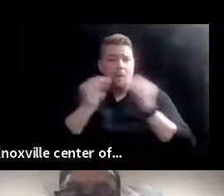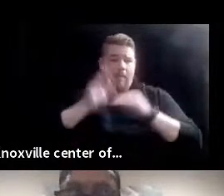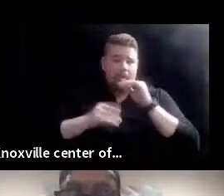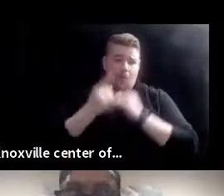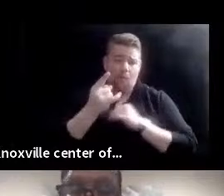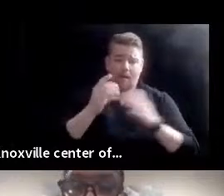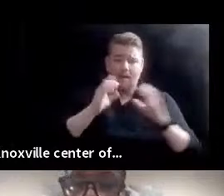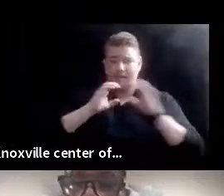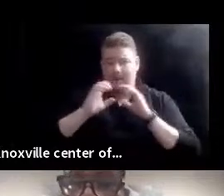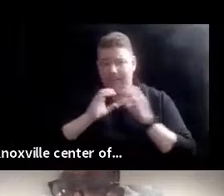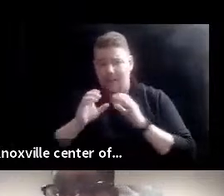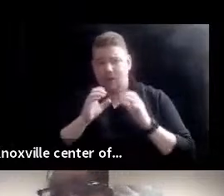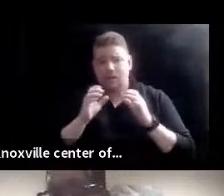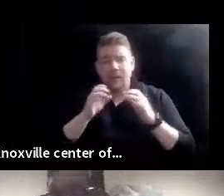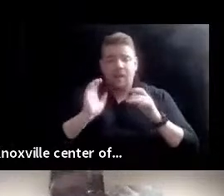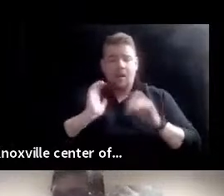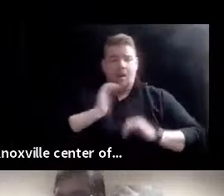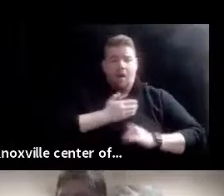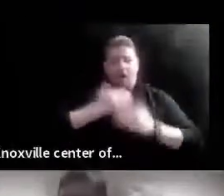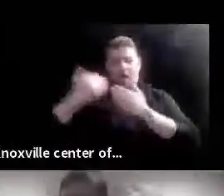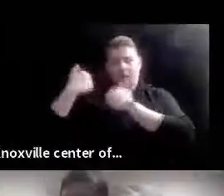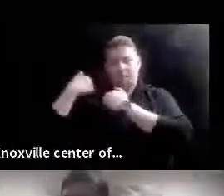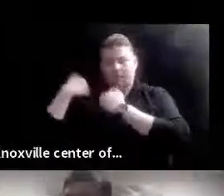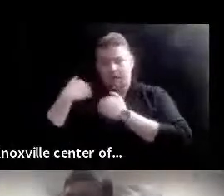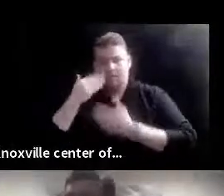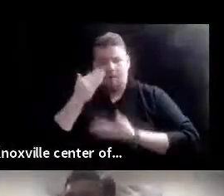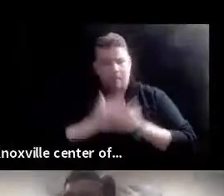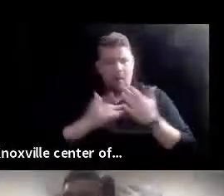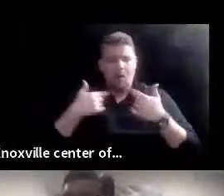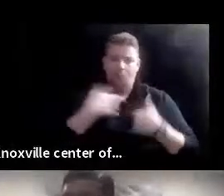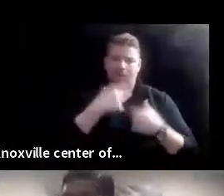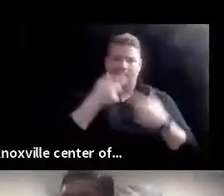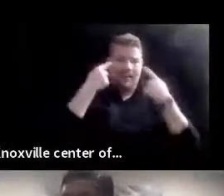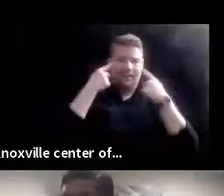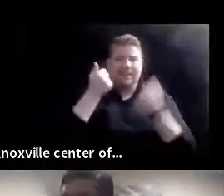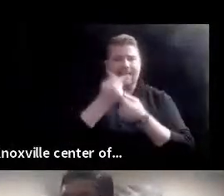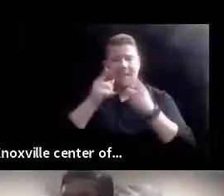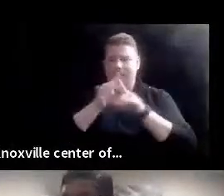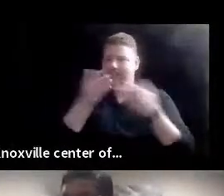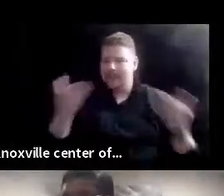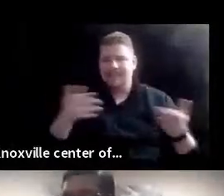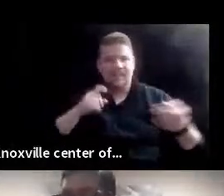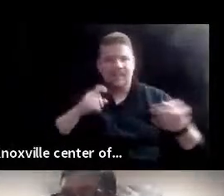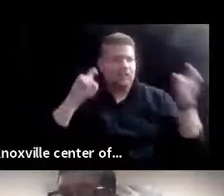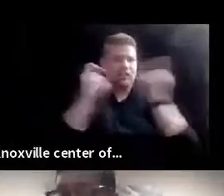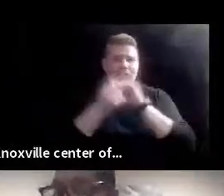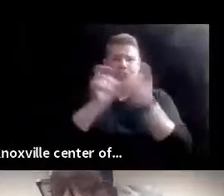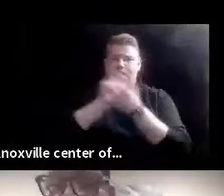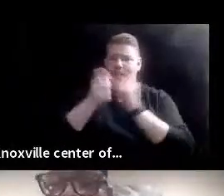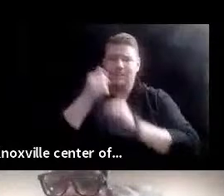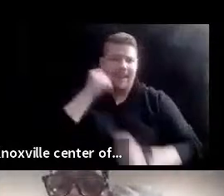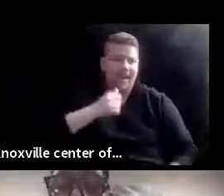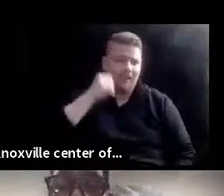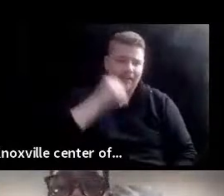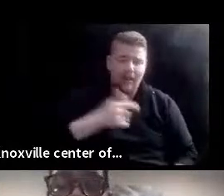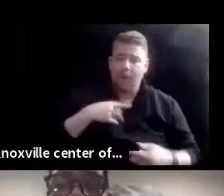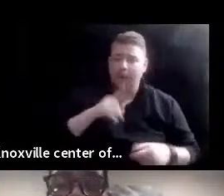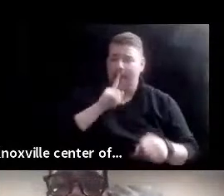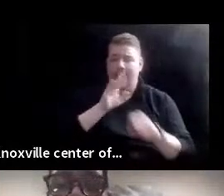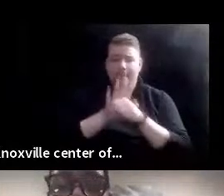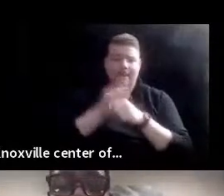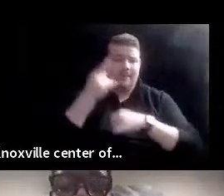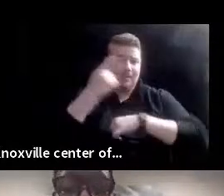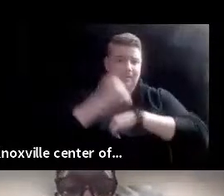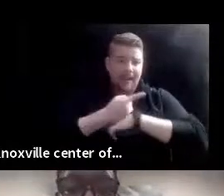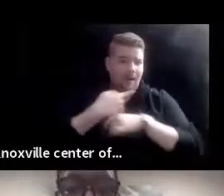our part, understanding that we won't be able, because we're hearing the same things and about it changes every day, so we won't be able to commit to a date, but